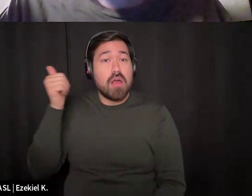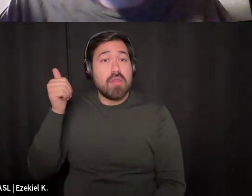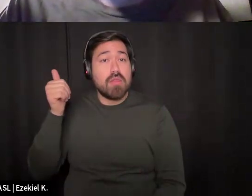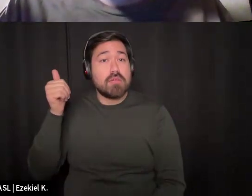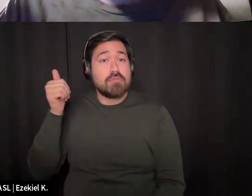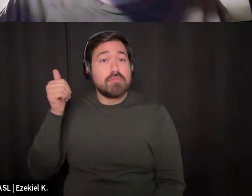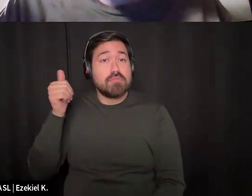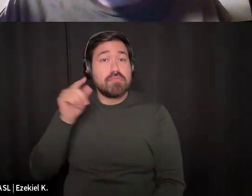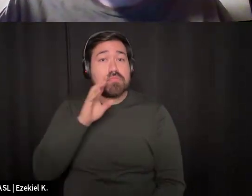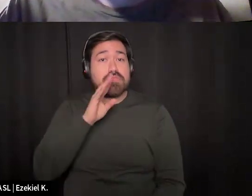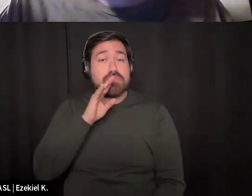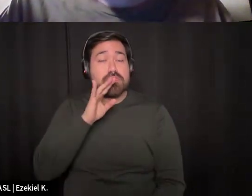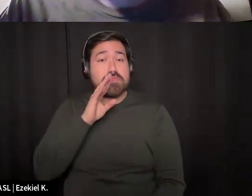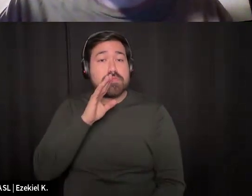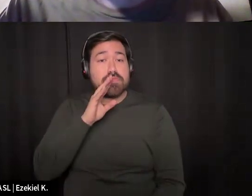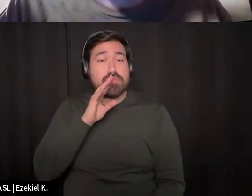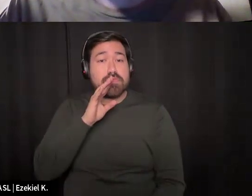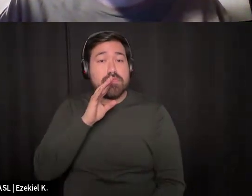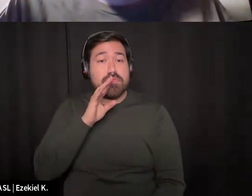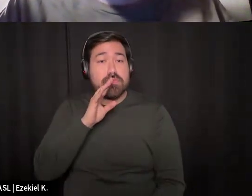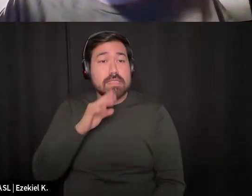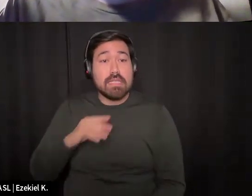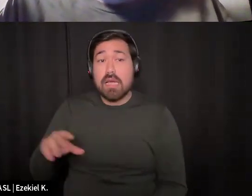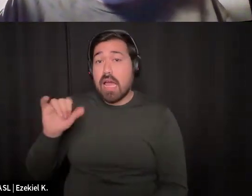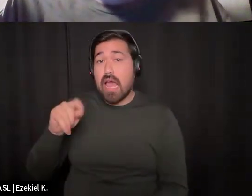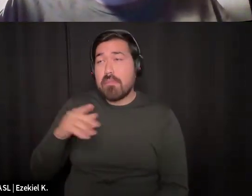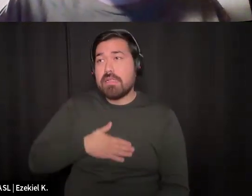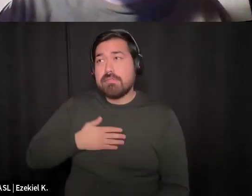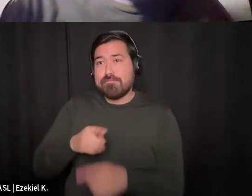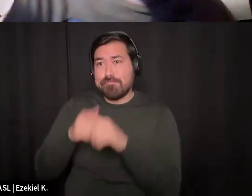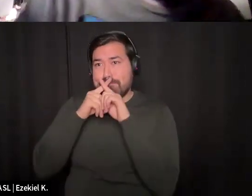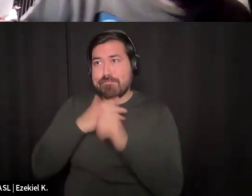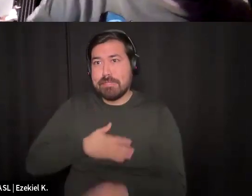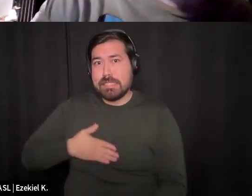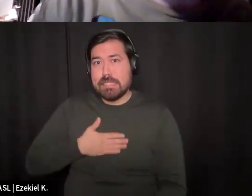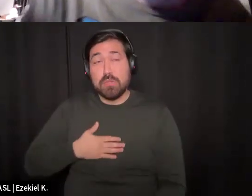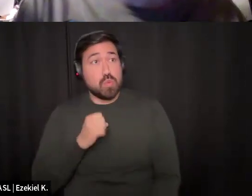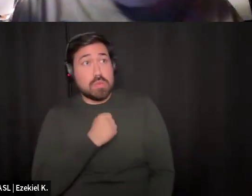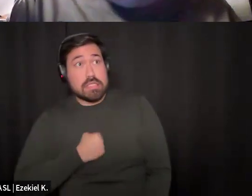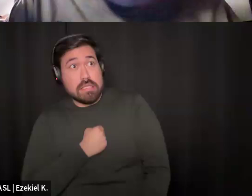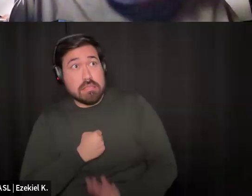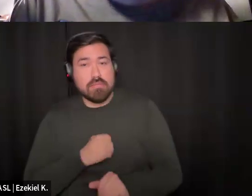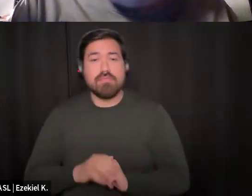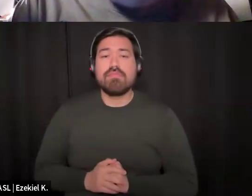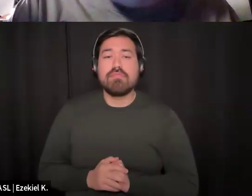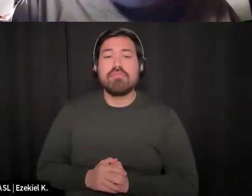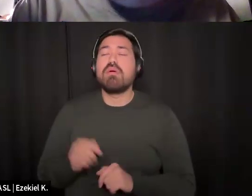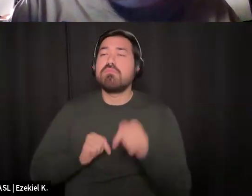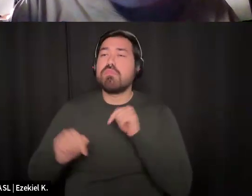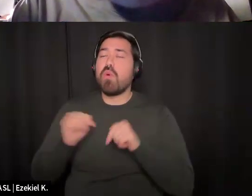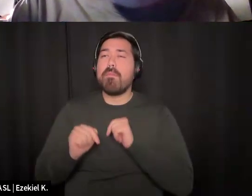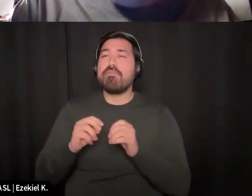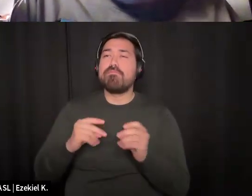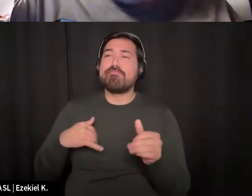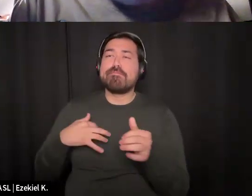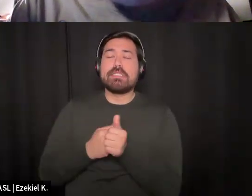just happened. Thanks Oh, for it's okay. muting. Appreciate it. Sorry. Yeah, just to repeat that point,